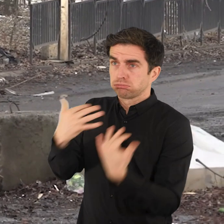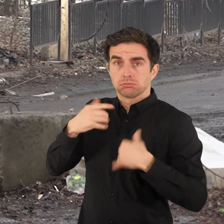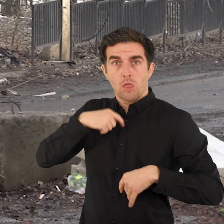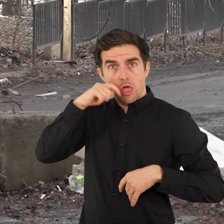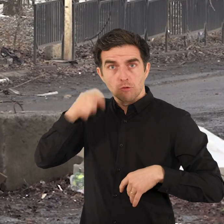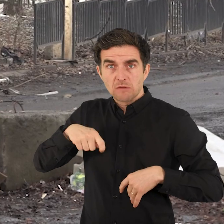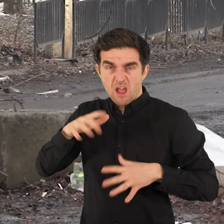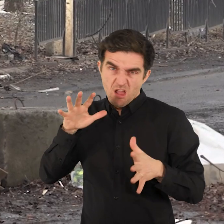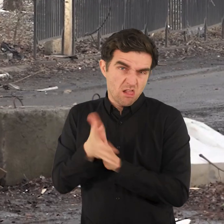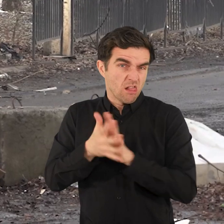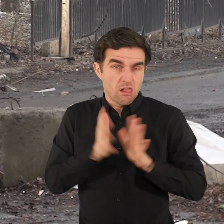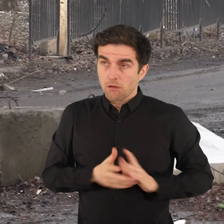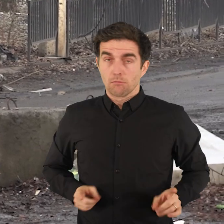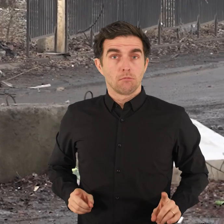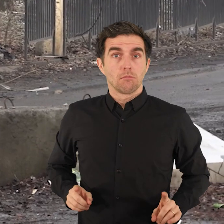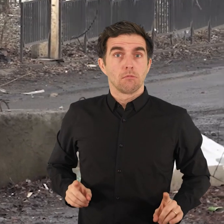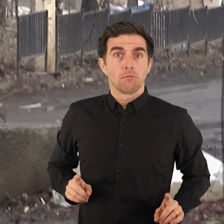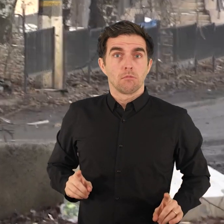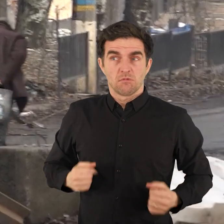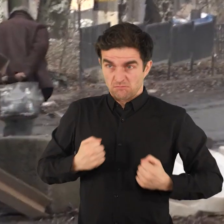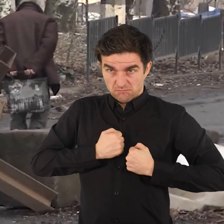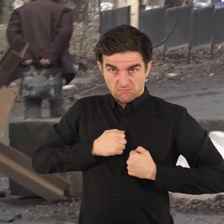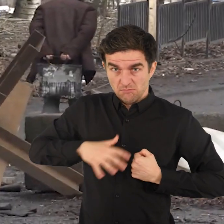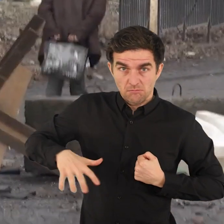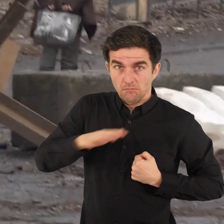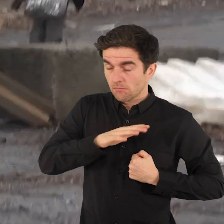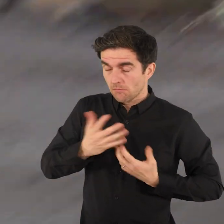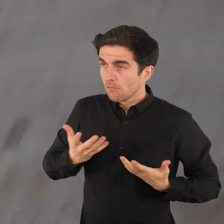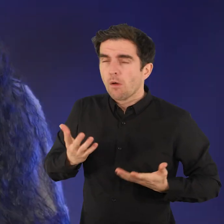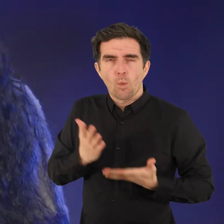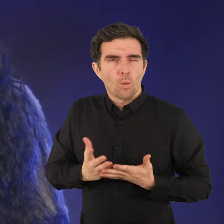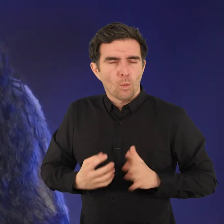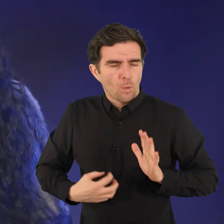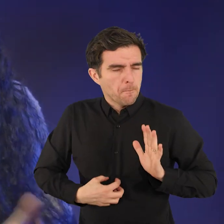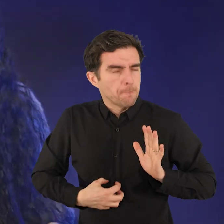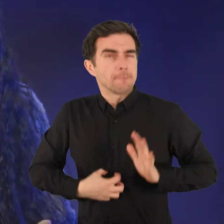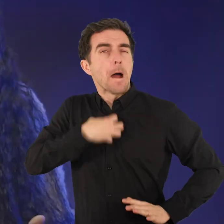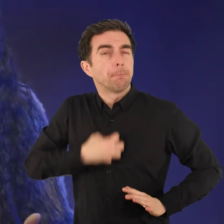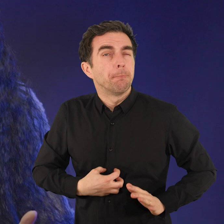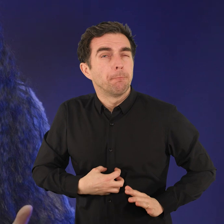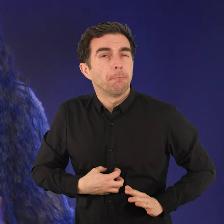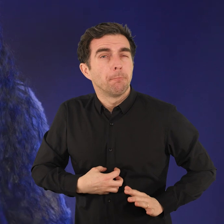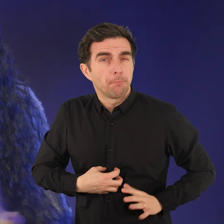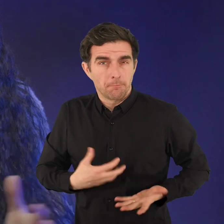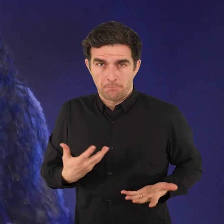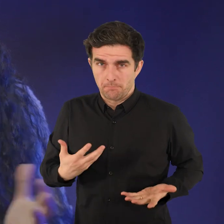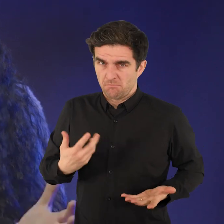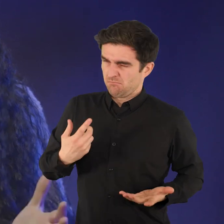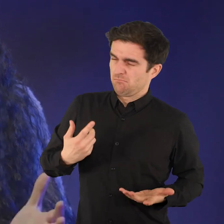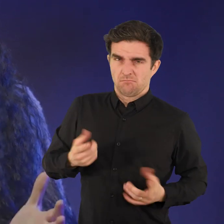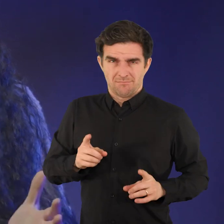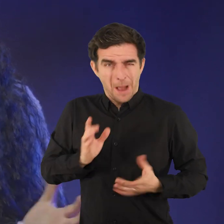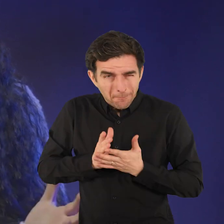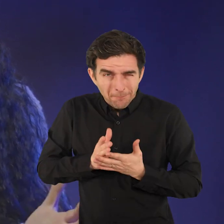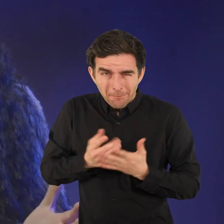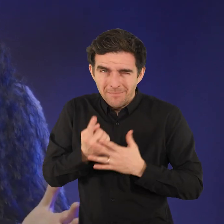Ukraine and destroying our territories. So it was shocking. So you are in the